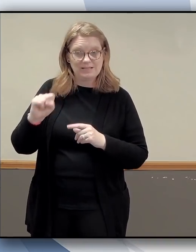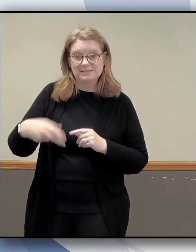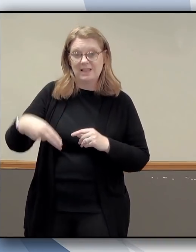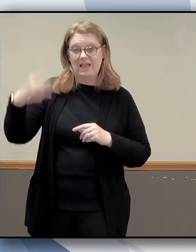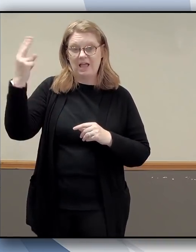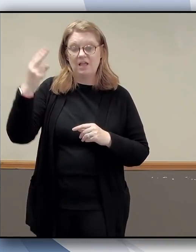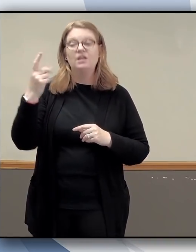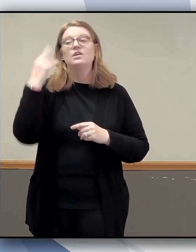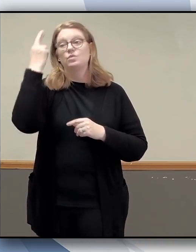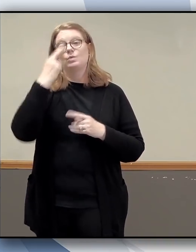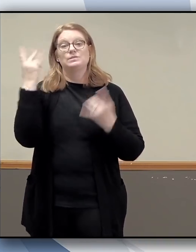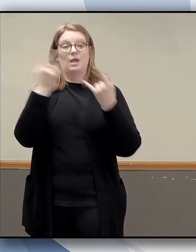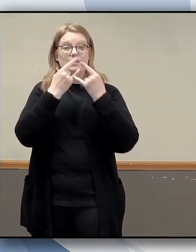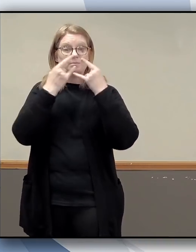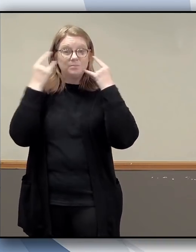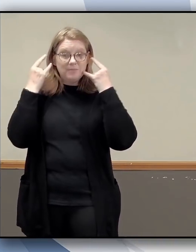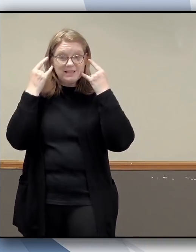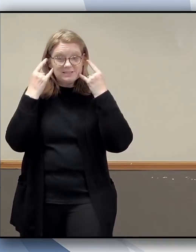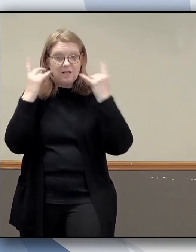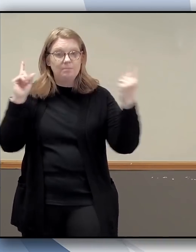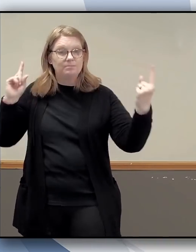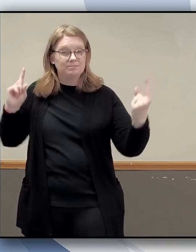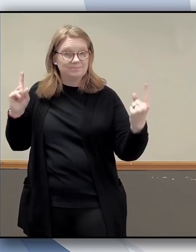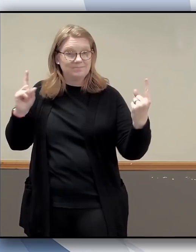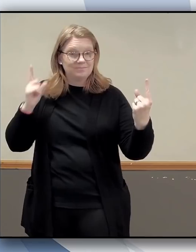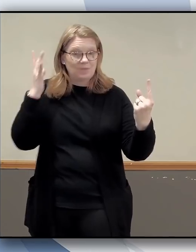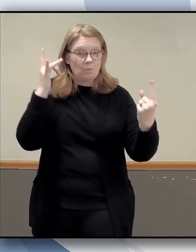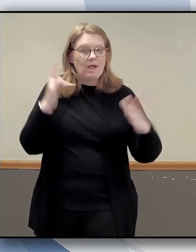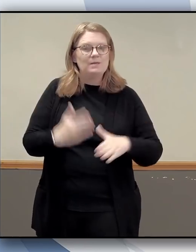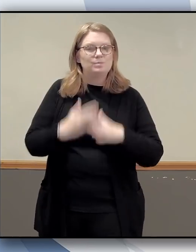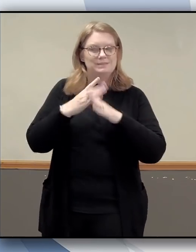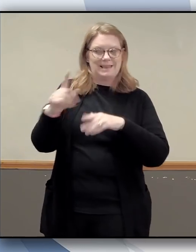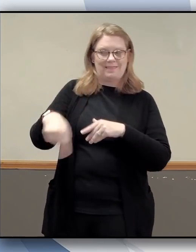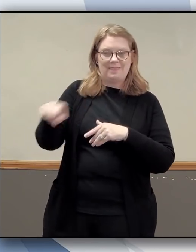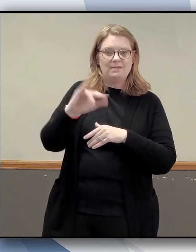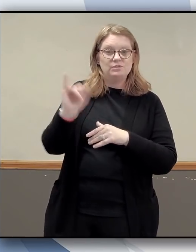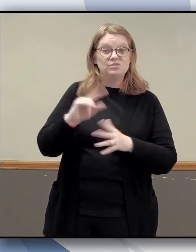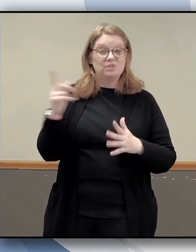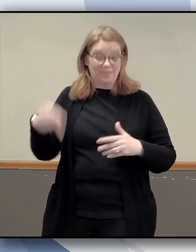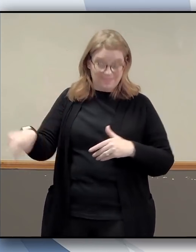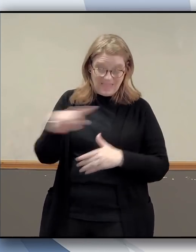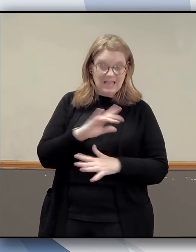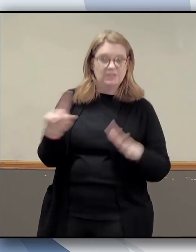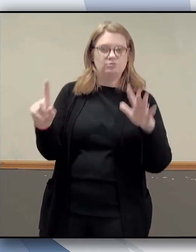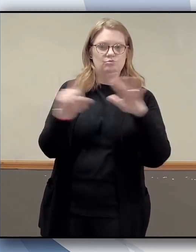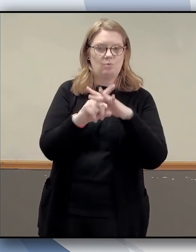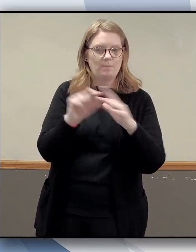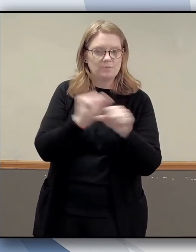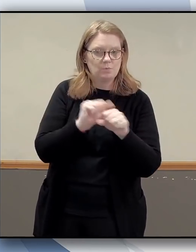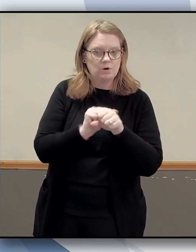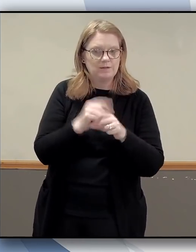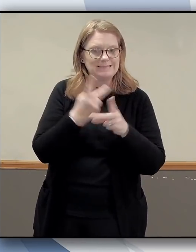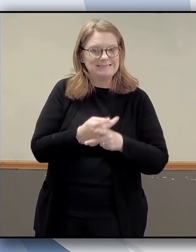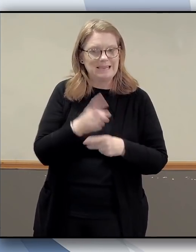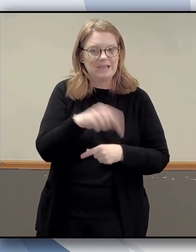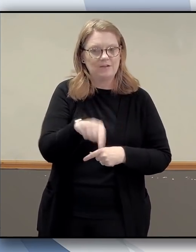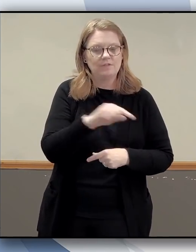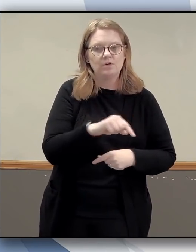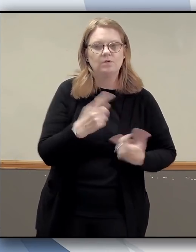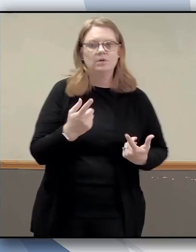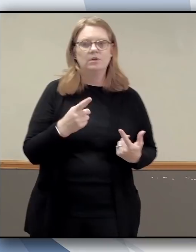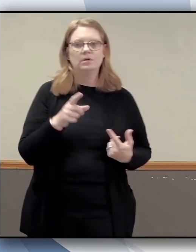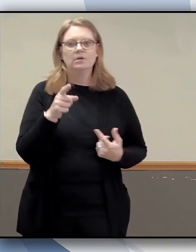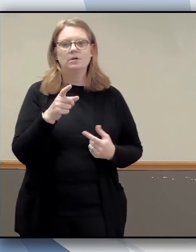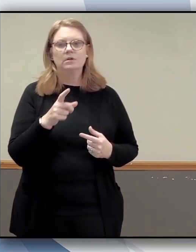and social distance is to protect the healthcare workforce. Okay, we're going, what's that? You're going to